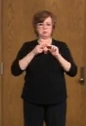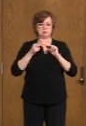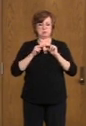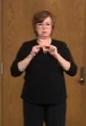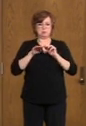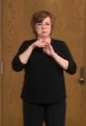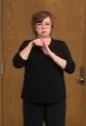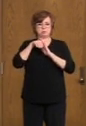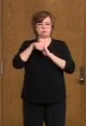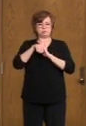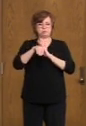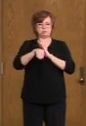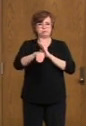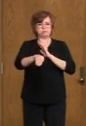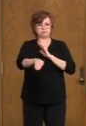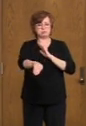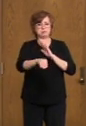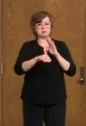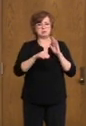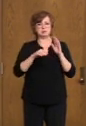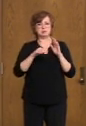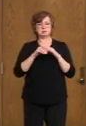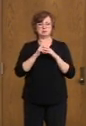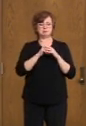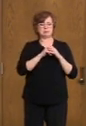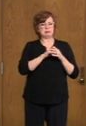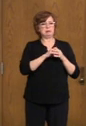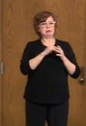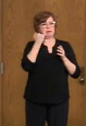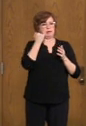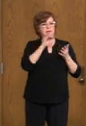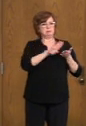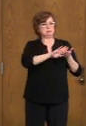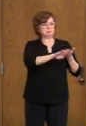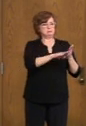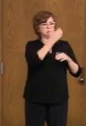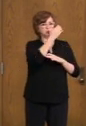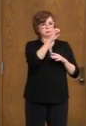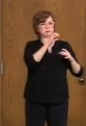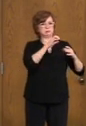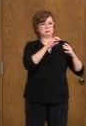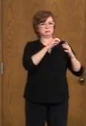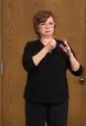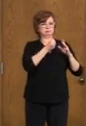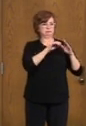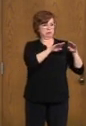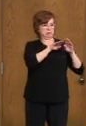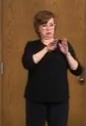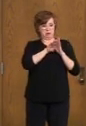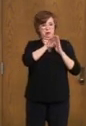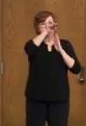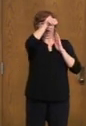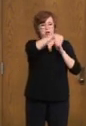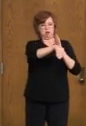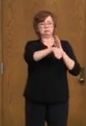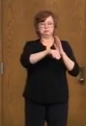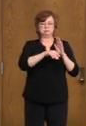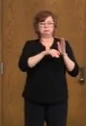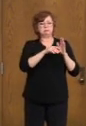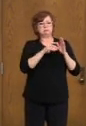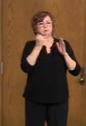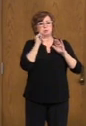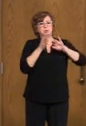days during December, notwithstanding the holiday bump that we had. So, very positive on where we're going.